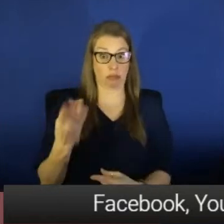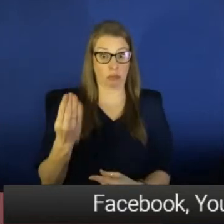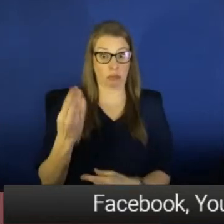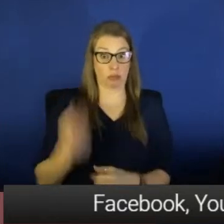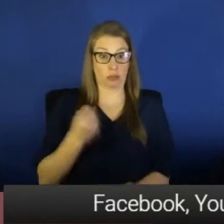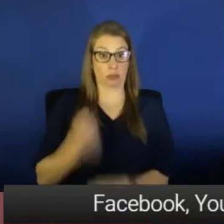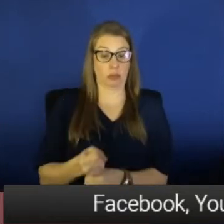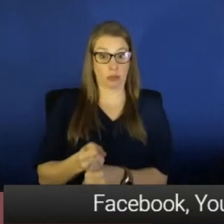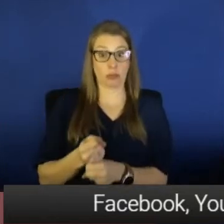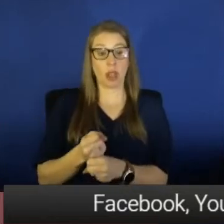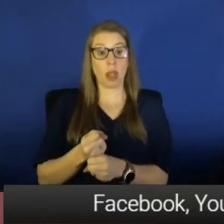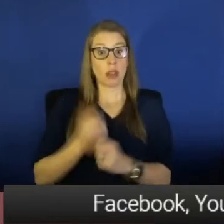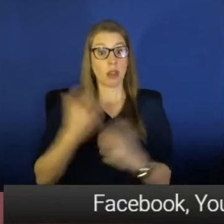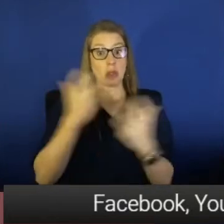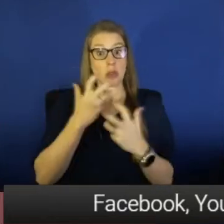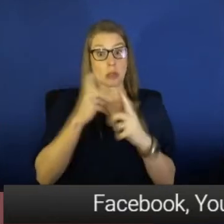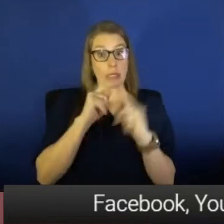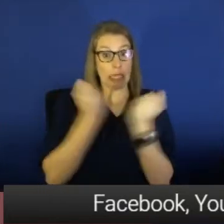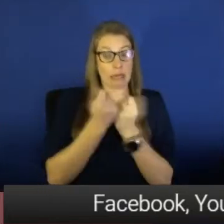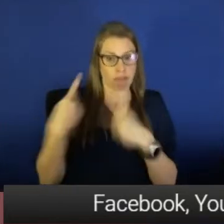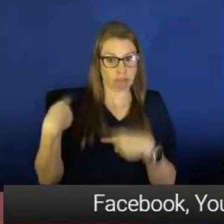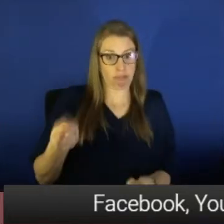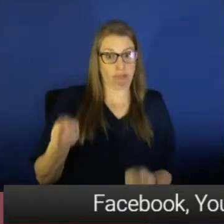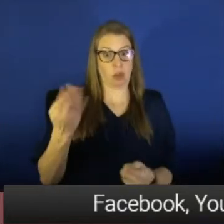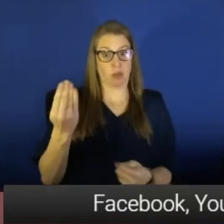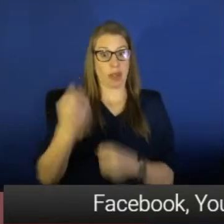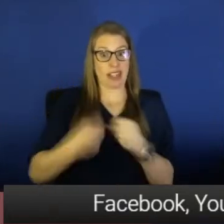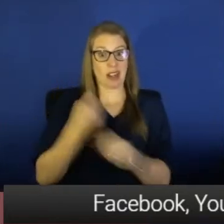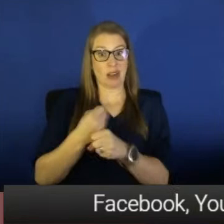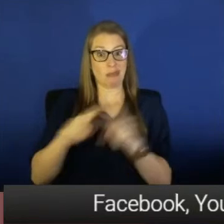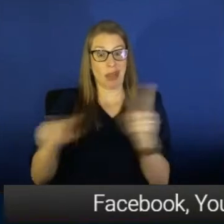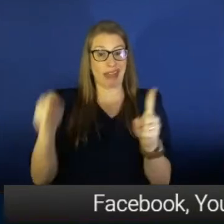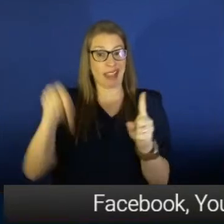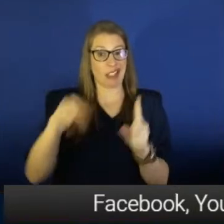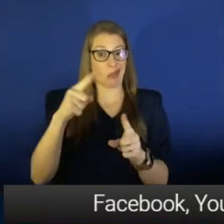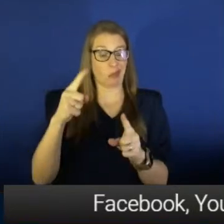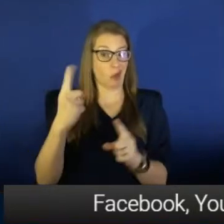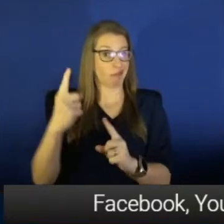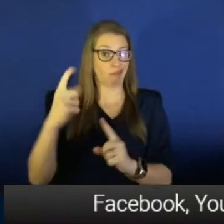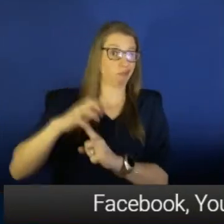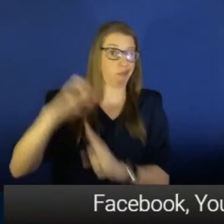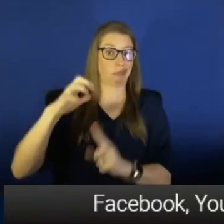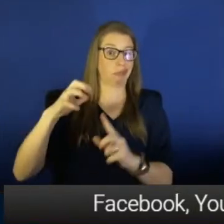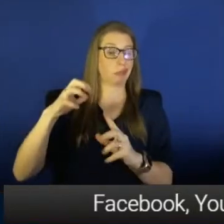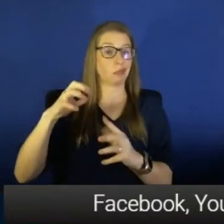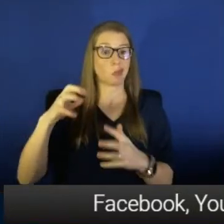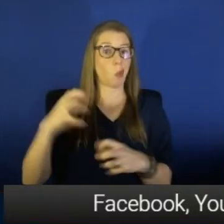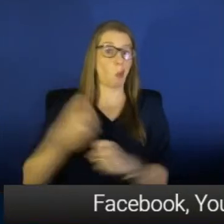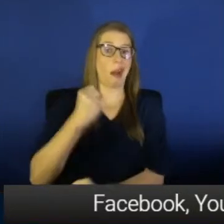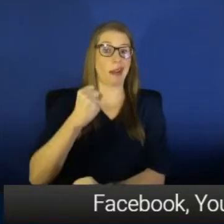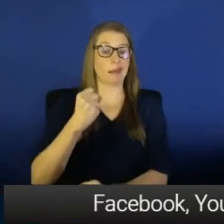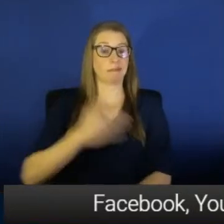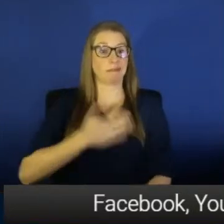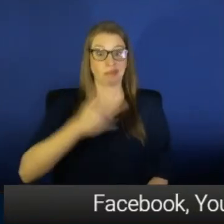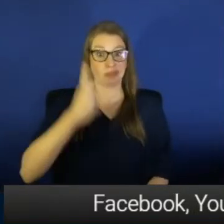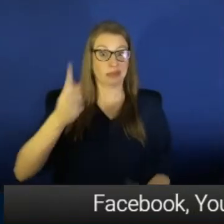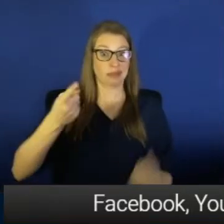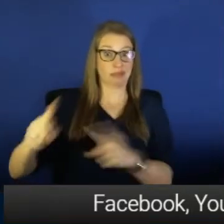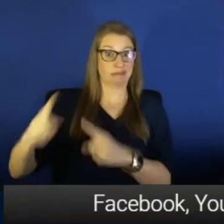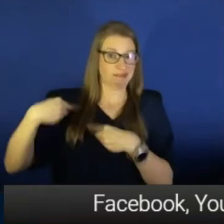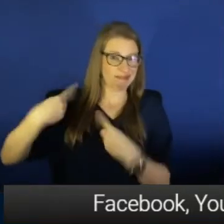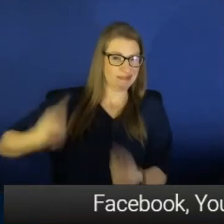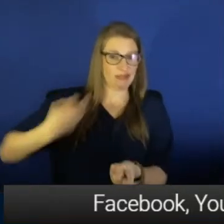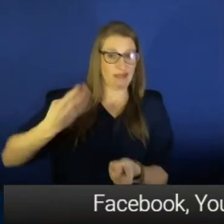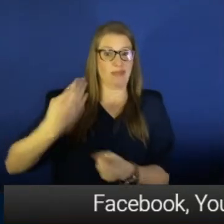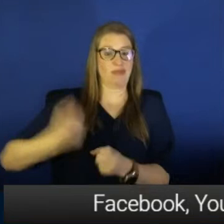some incredible teams in those 14 years, but this one brought it home. Yeah, we were ready to see it happen. 14 years in the making.